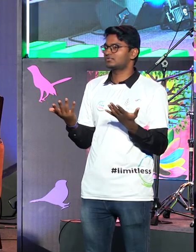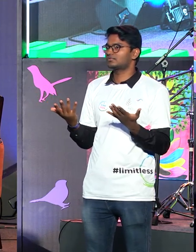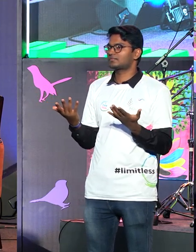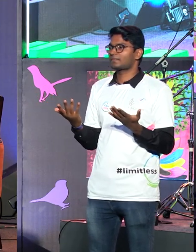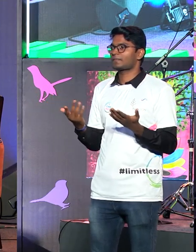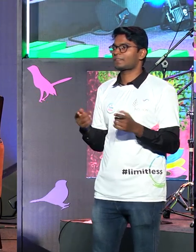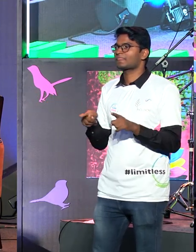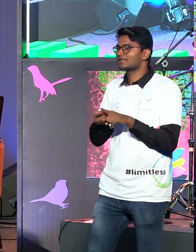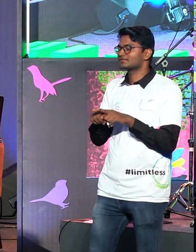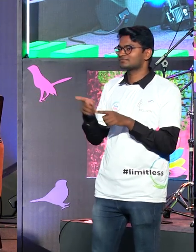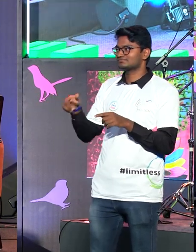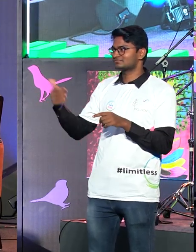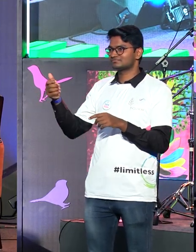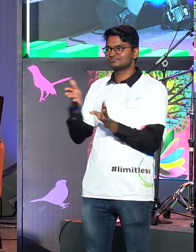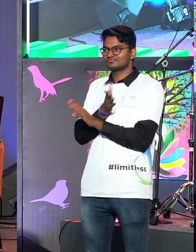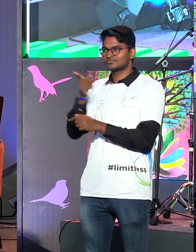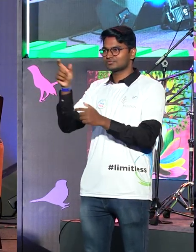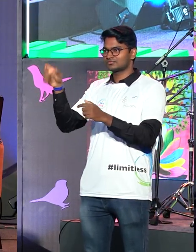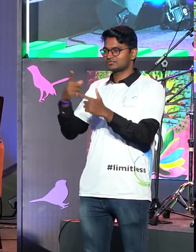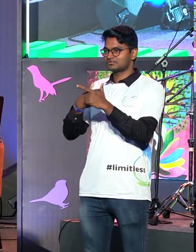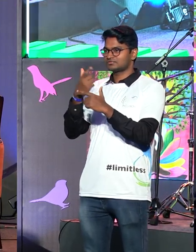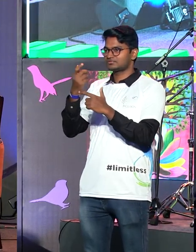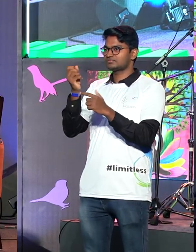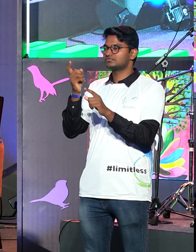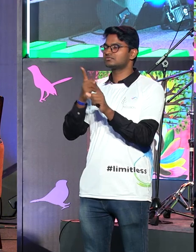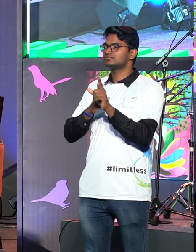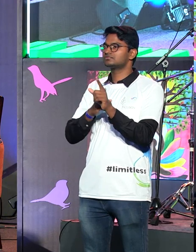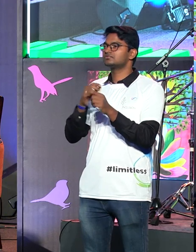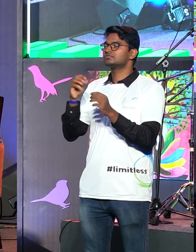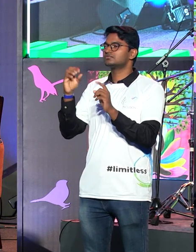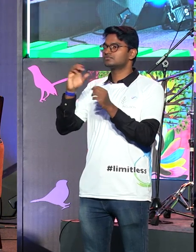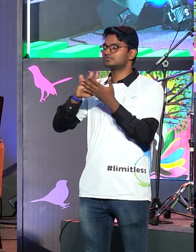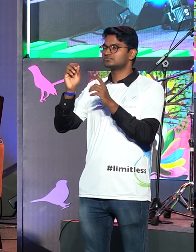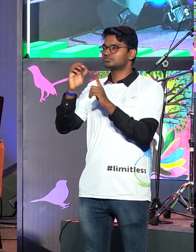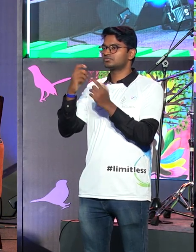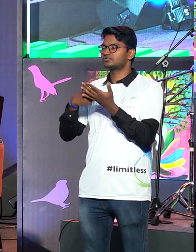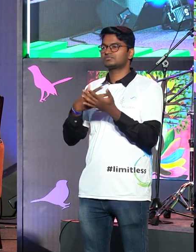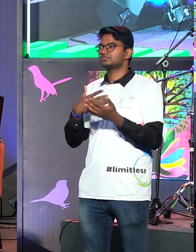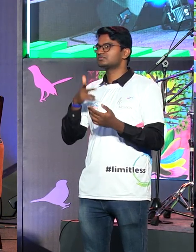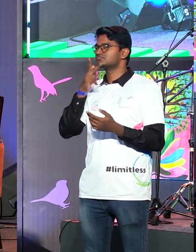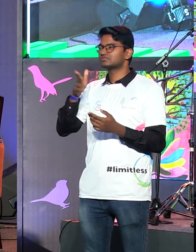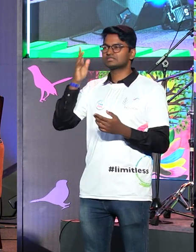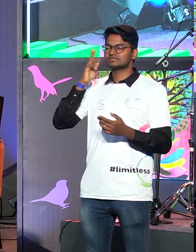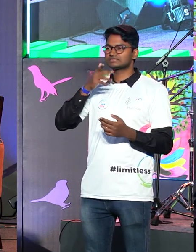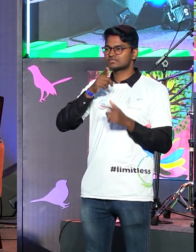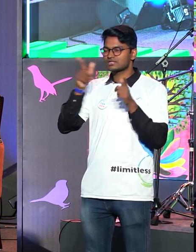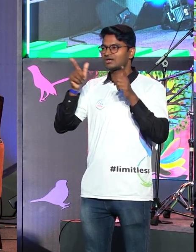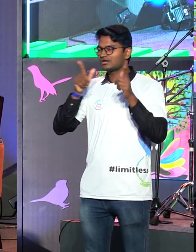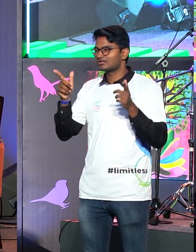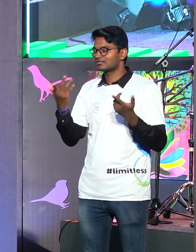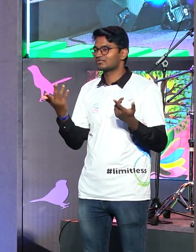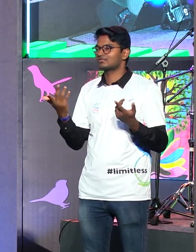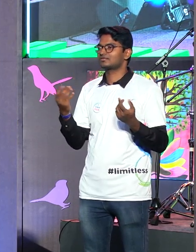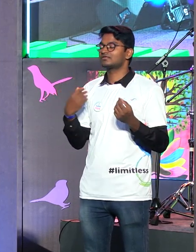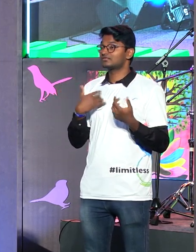as Joe Chopra said, you know, there's no need to kind of keep shouting and demanding. We are here, each one of us, and